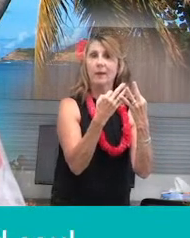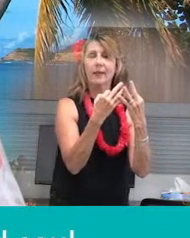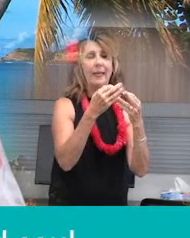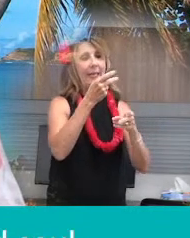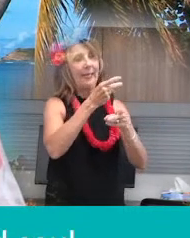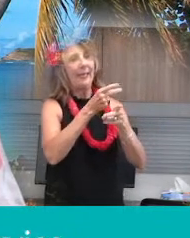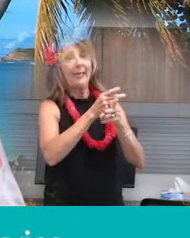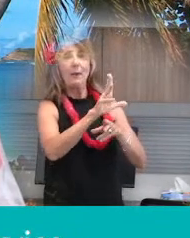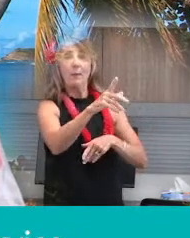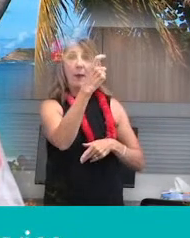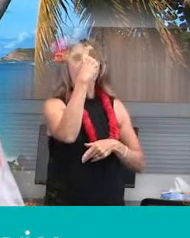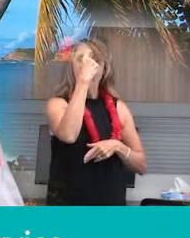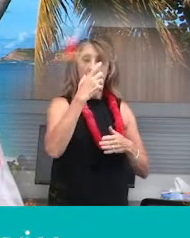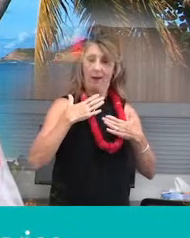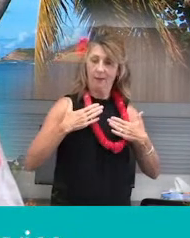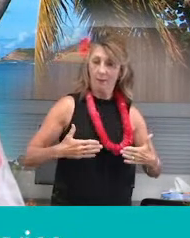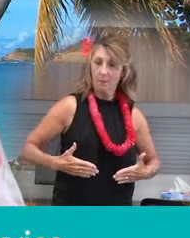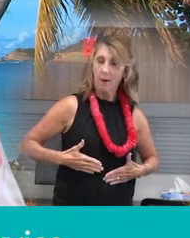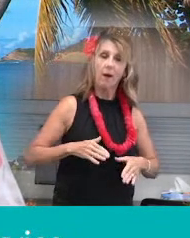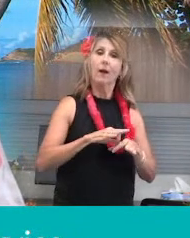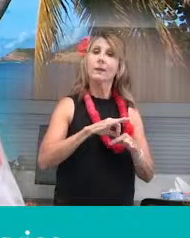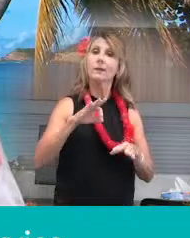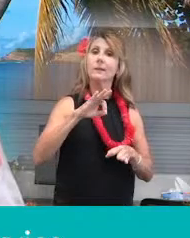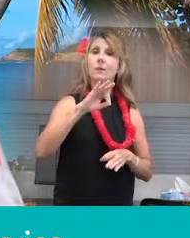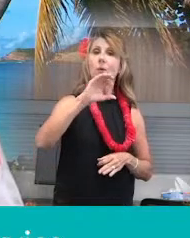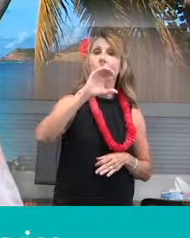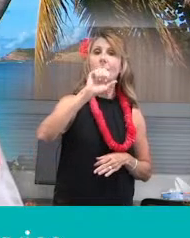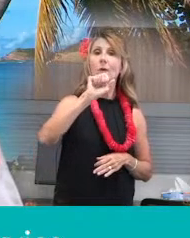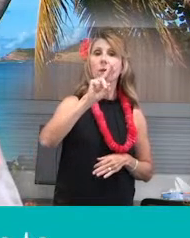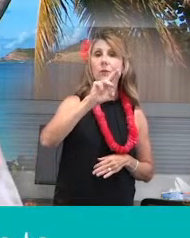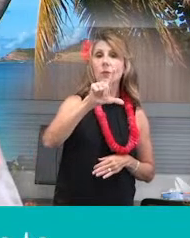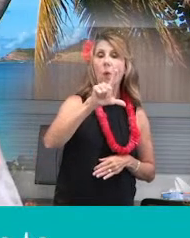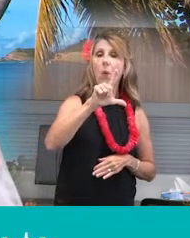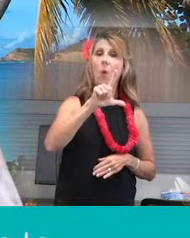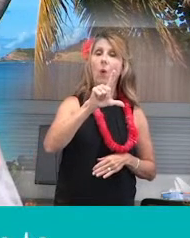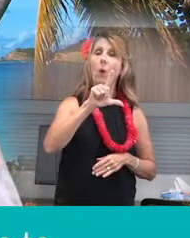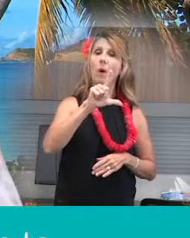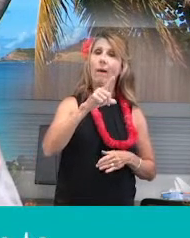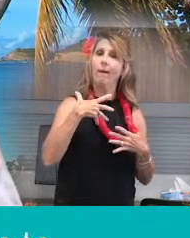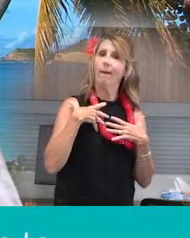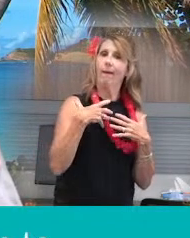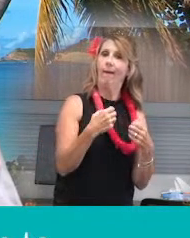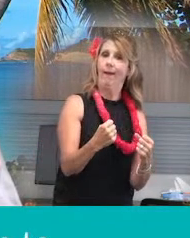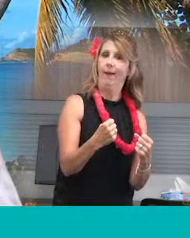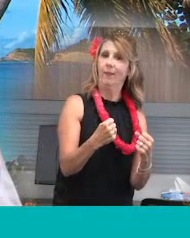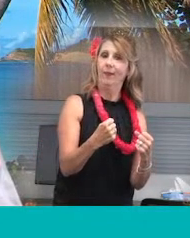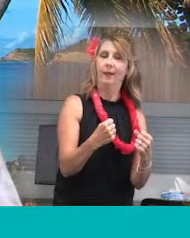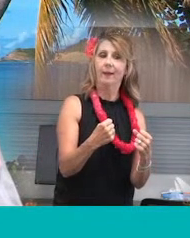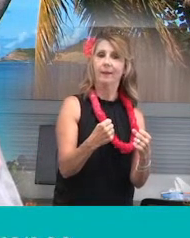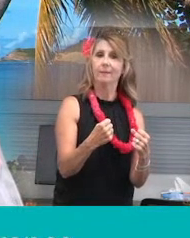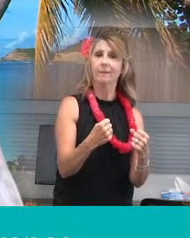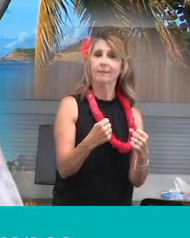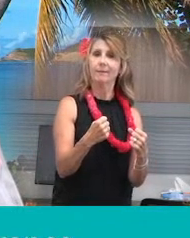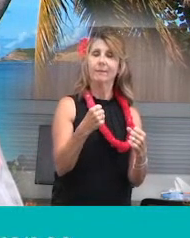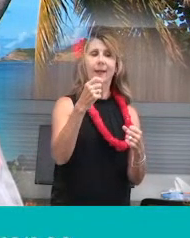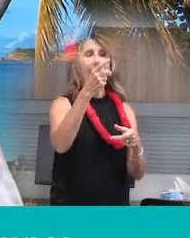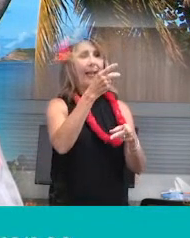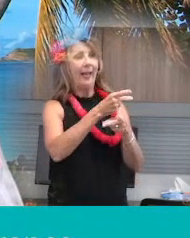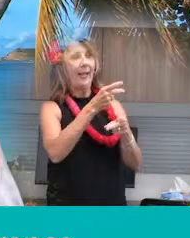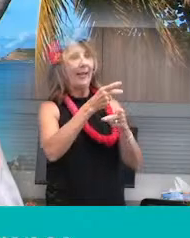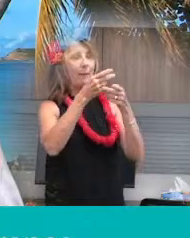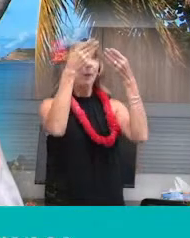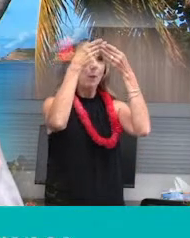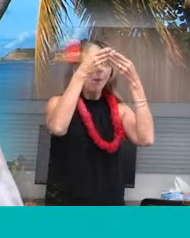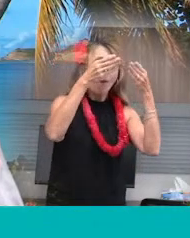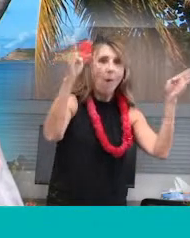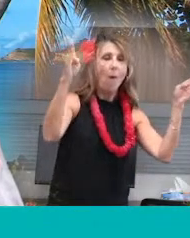mind, soul, and spirit. Open new doors of service that they will satisfy their desire to give and that will make a